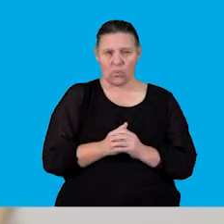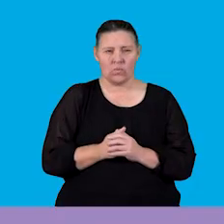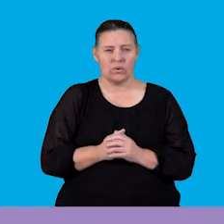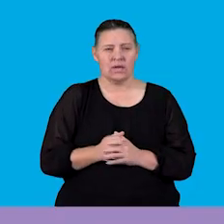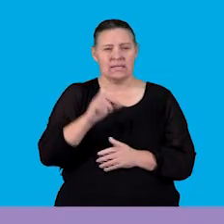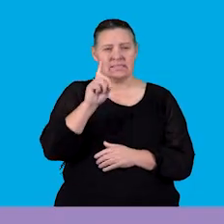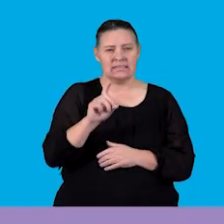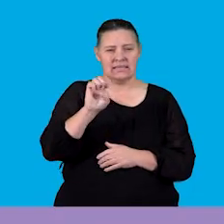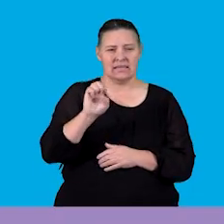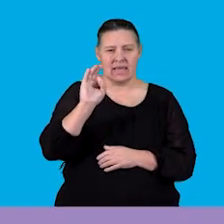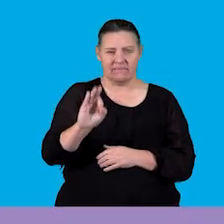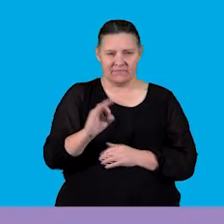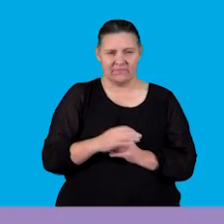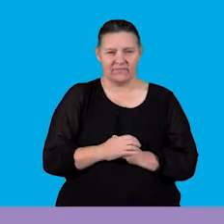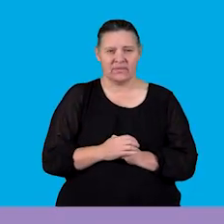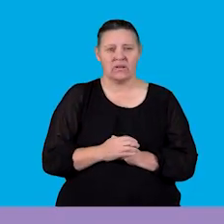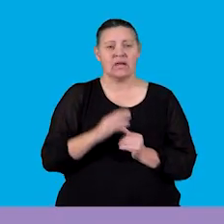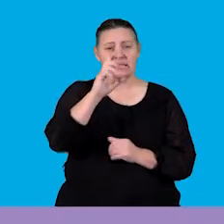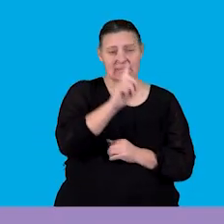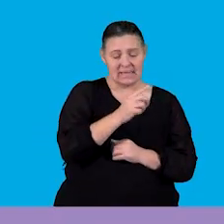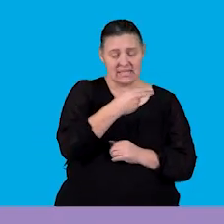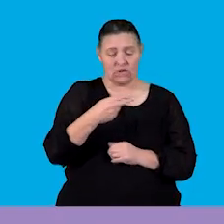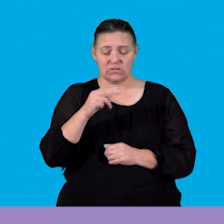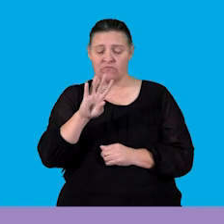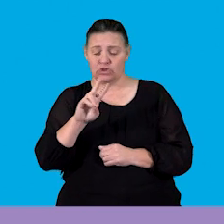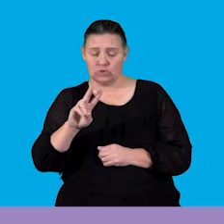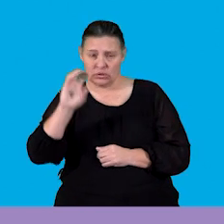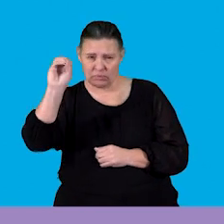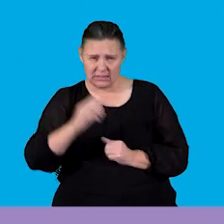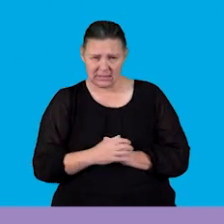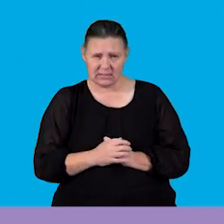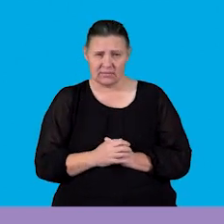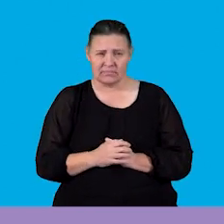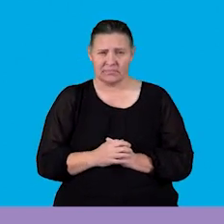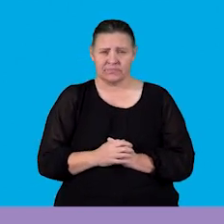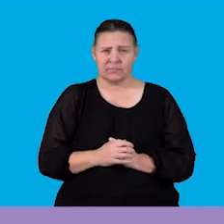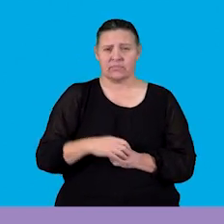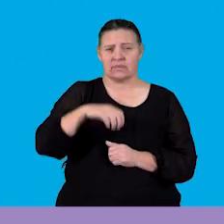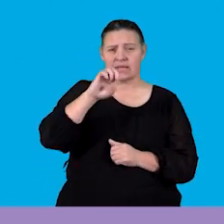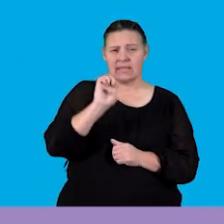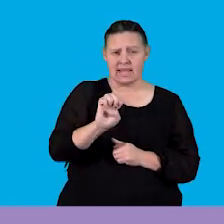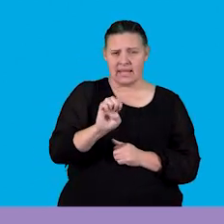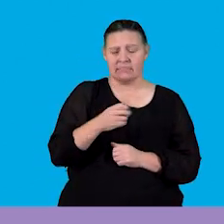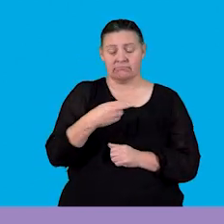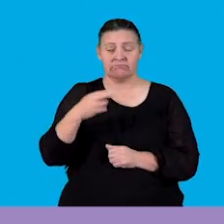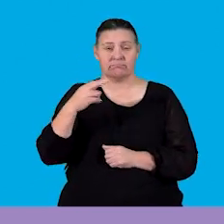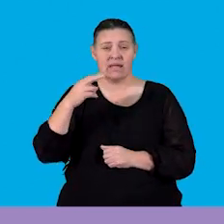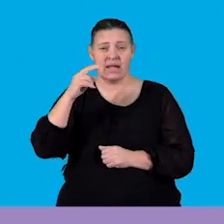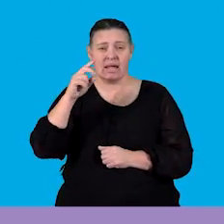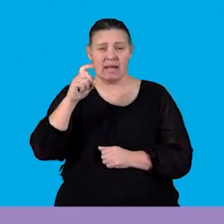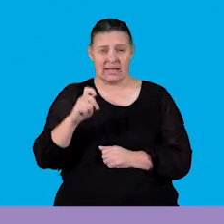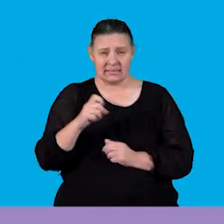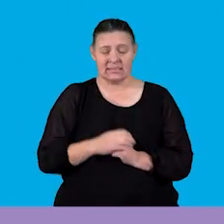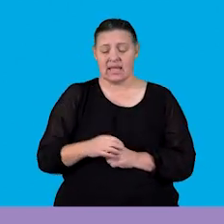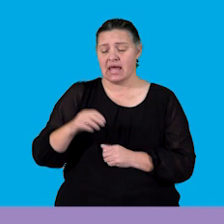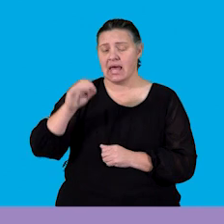says, below, triangle DEF is drawn with angle D is equals to 42 degrees, angle E is